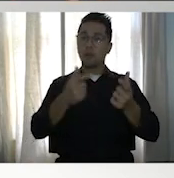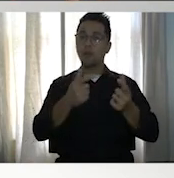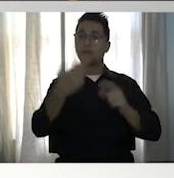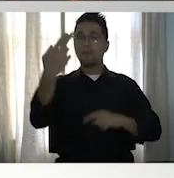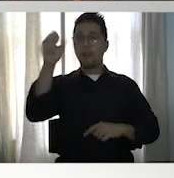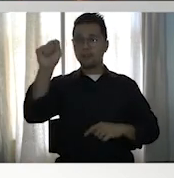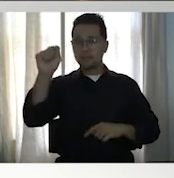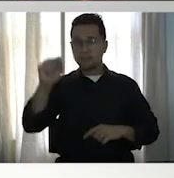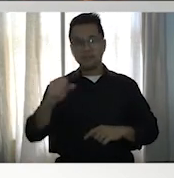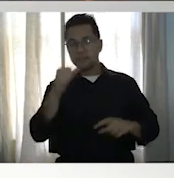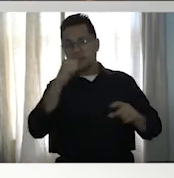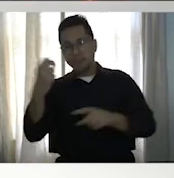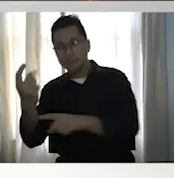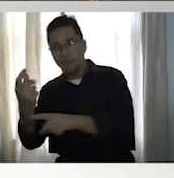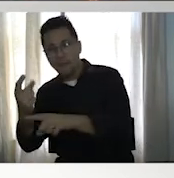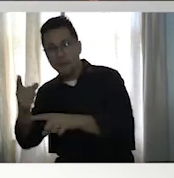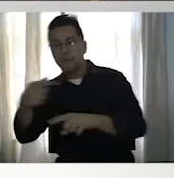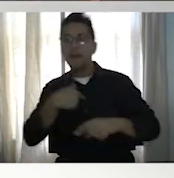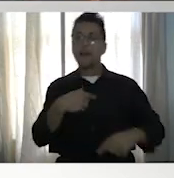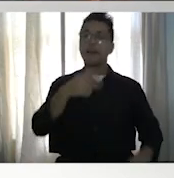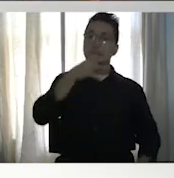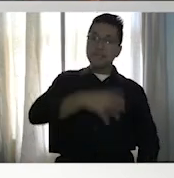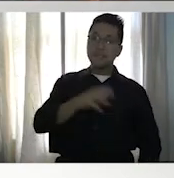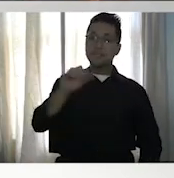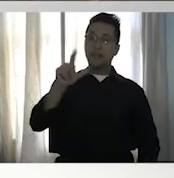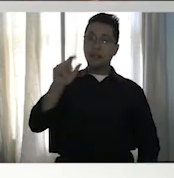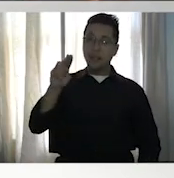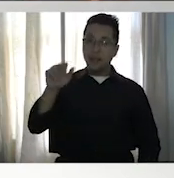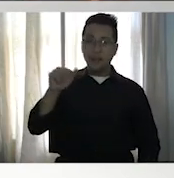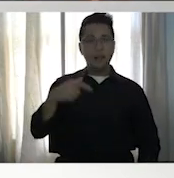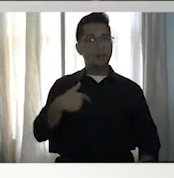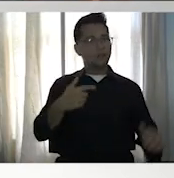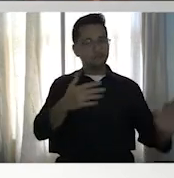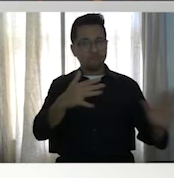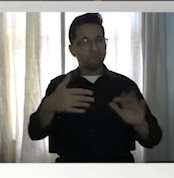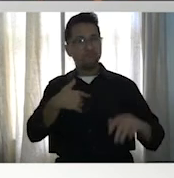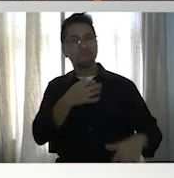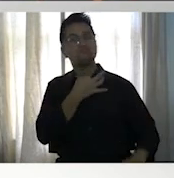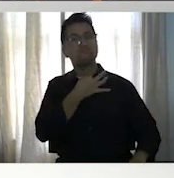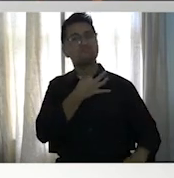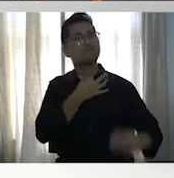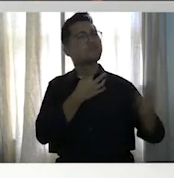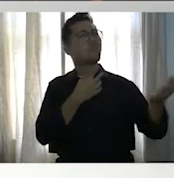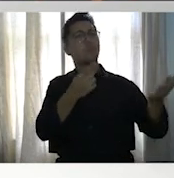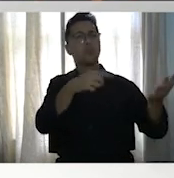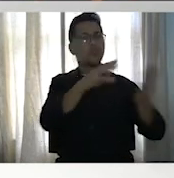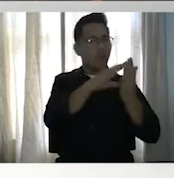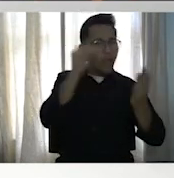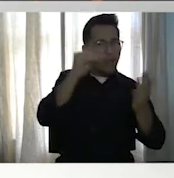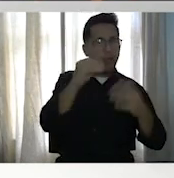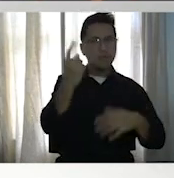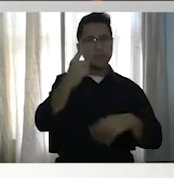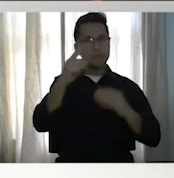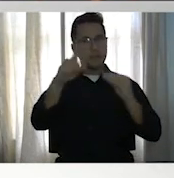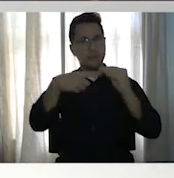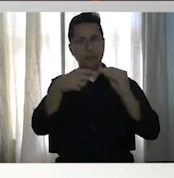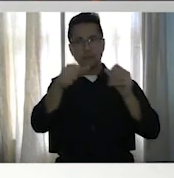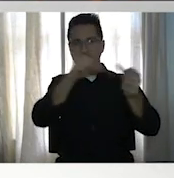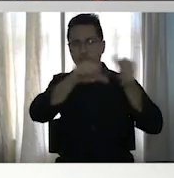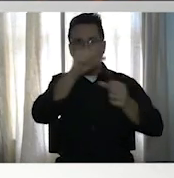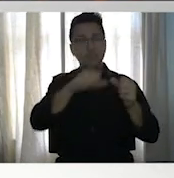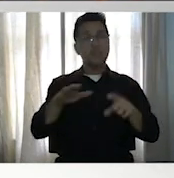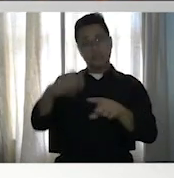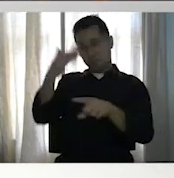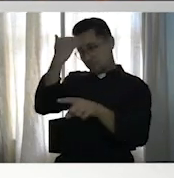had. Well, not the dog, but Miss Alana. After a number of months, I wanted to know what did they get? Did they learn anything about each other? And they know